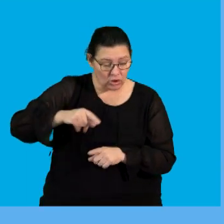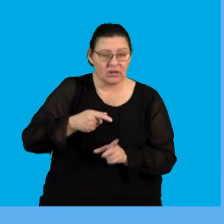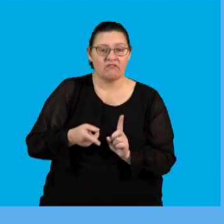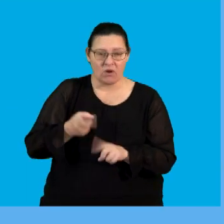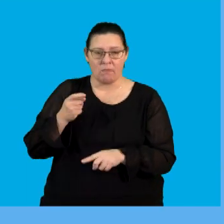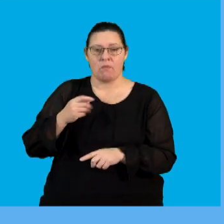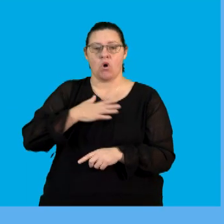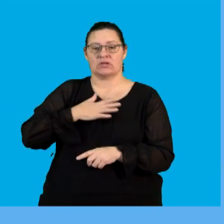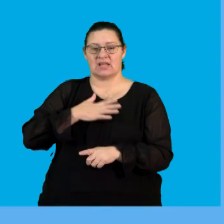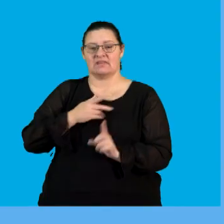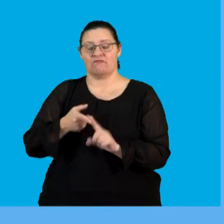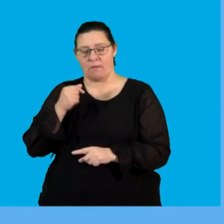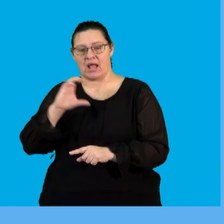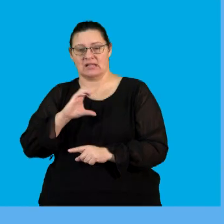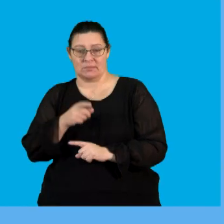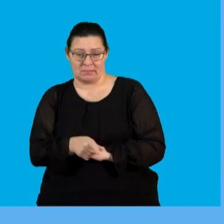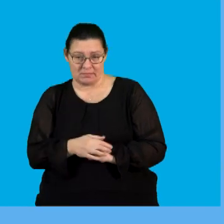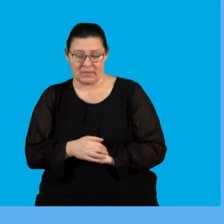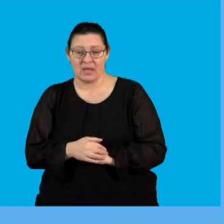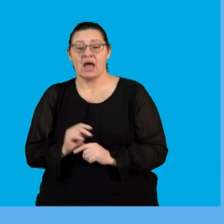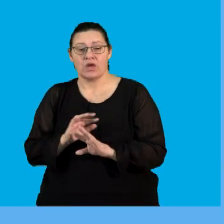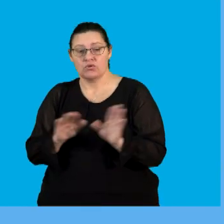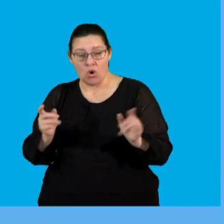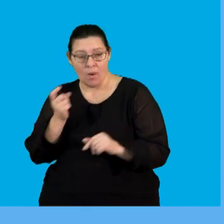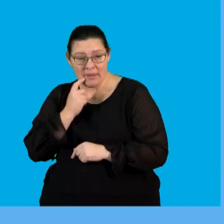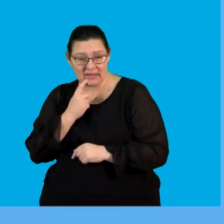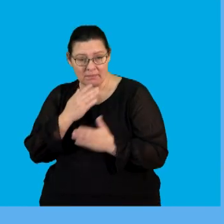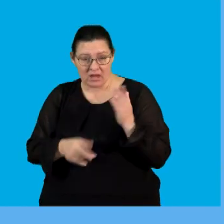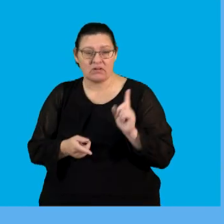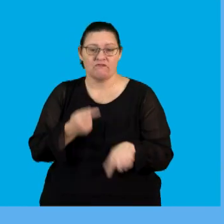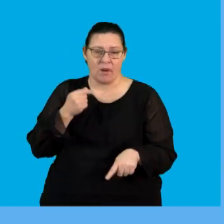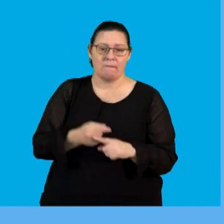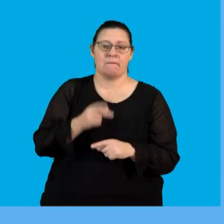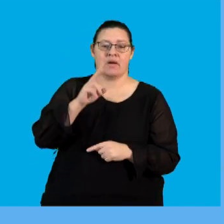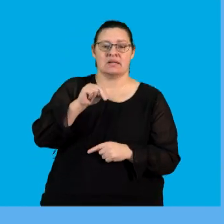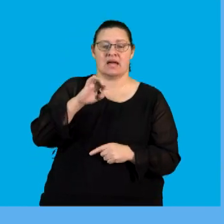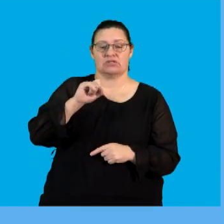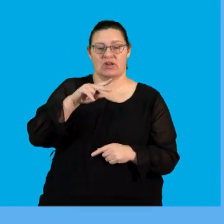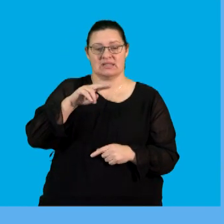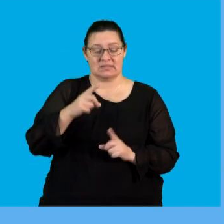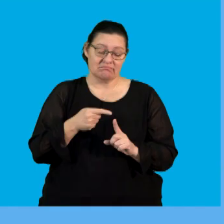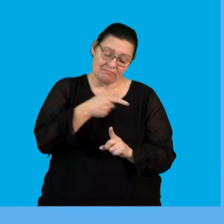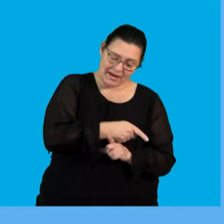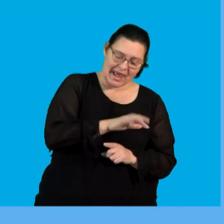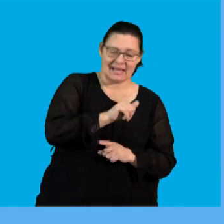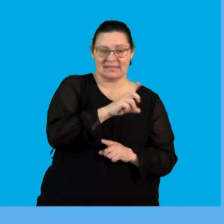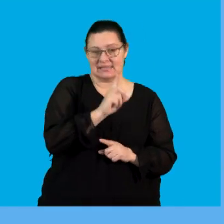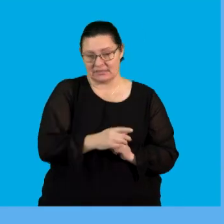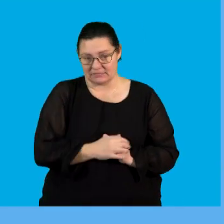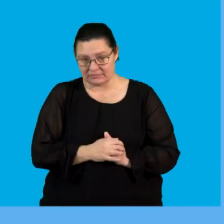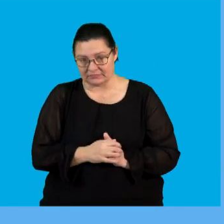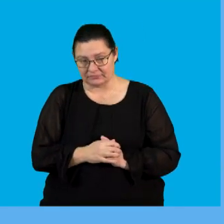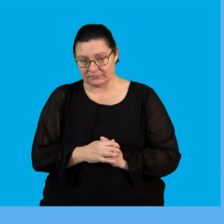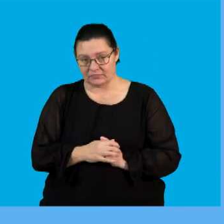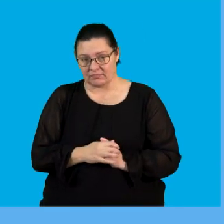comes from the oxide, being the calcium, and the non-metal part comes from the acid, that's being the nitrate. So we have our calcium